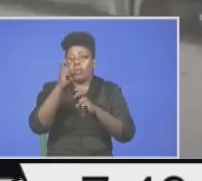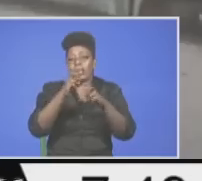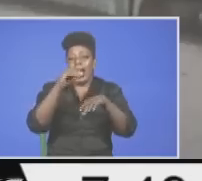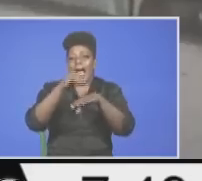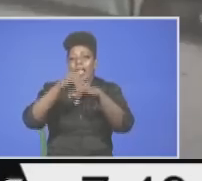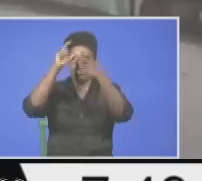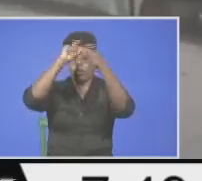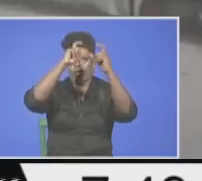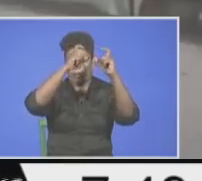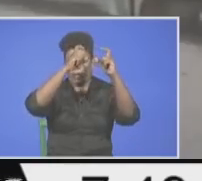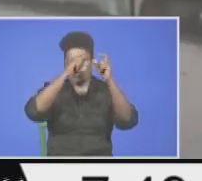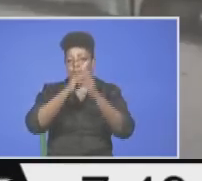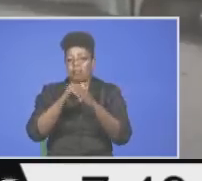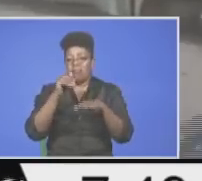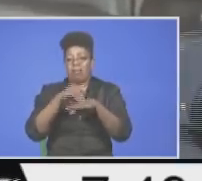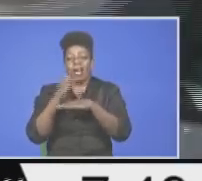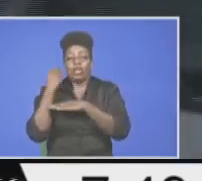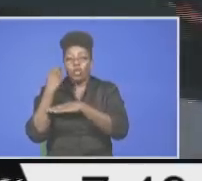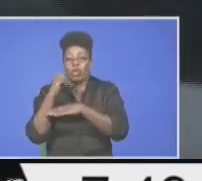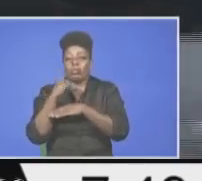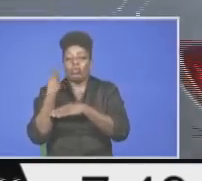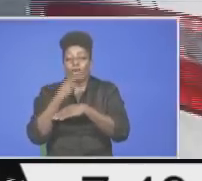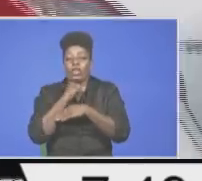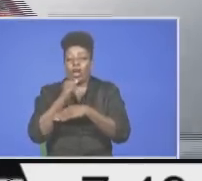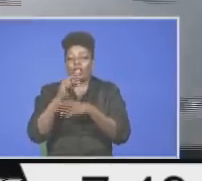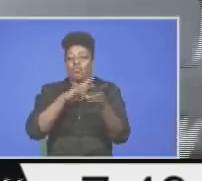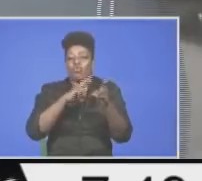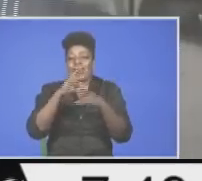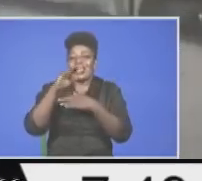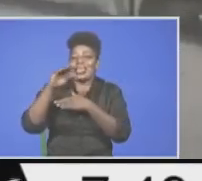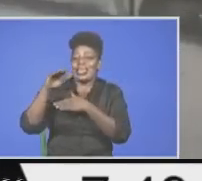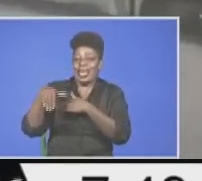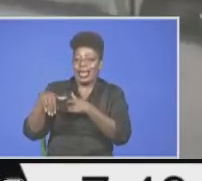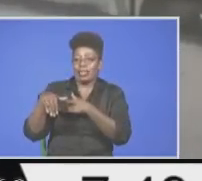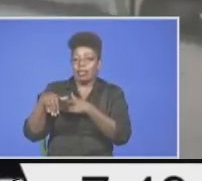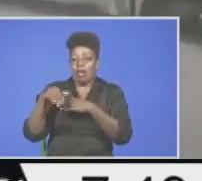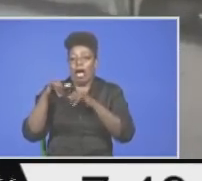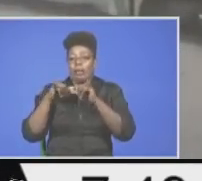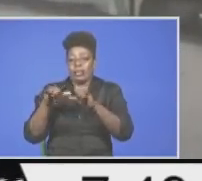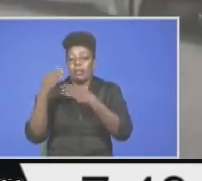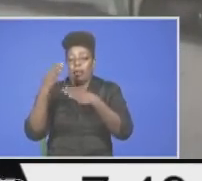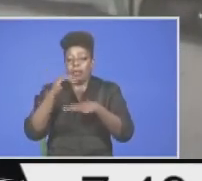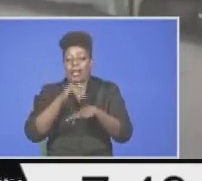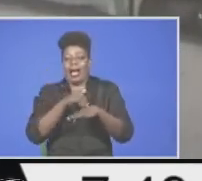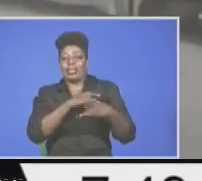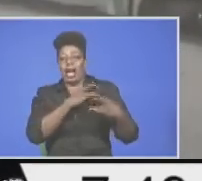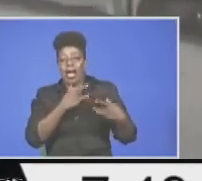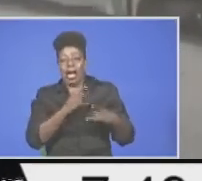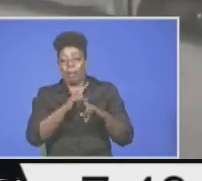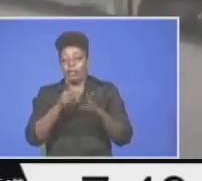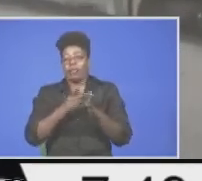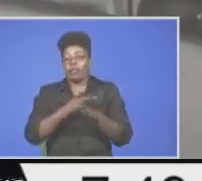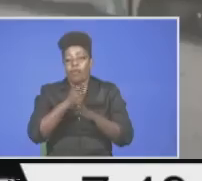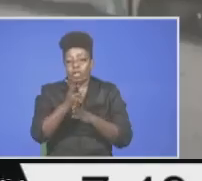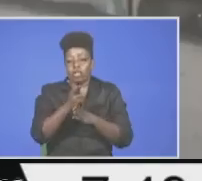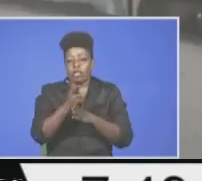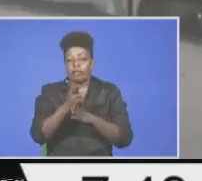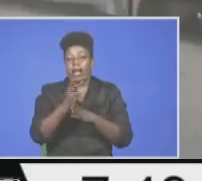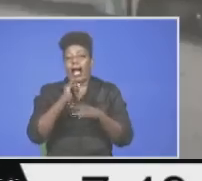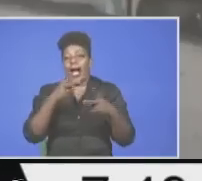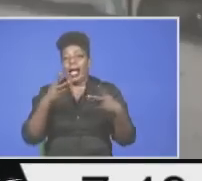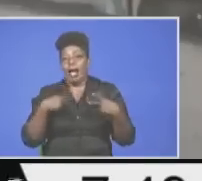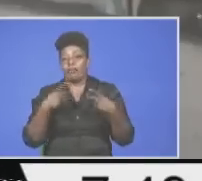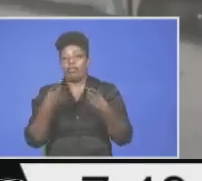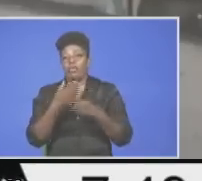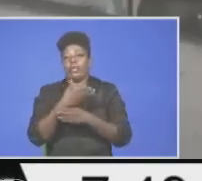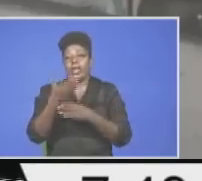Olympic Games? At home, we're not quite ready just yet. I'm still a Bahamian at heart, but as a professional, I have to do some